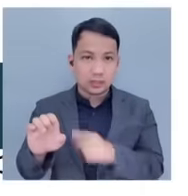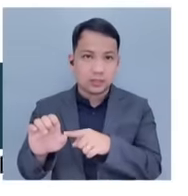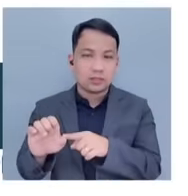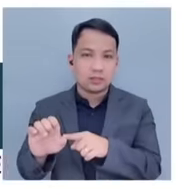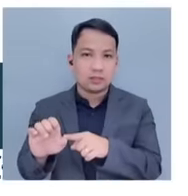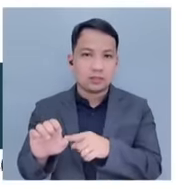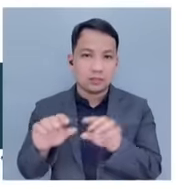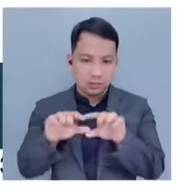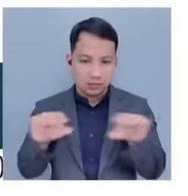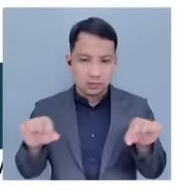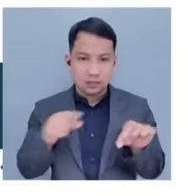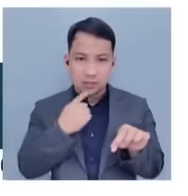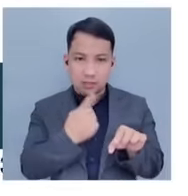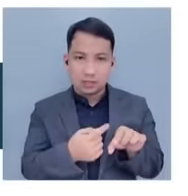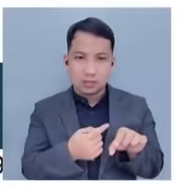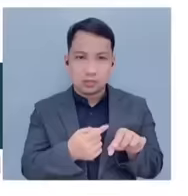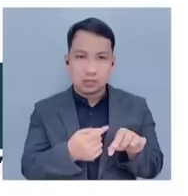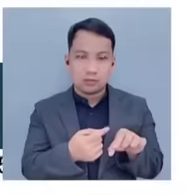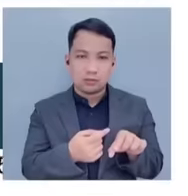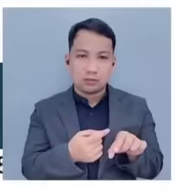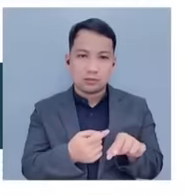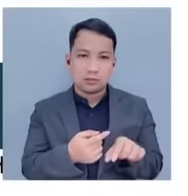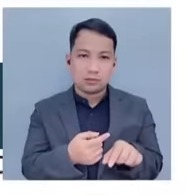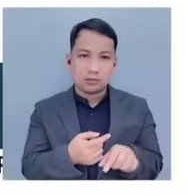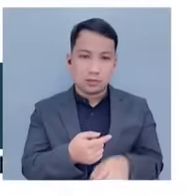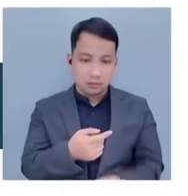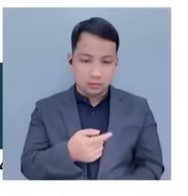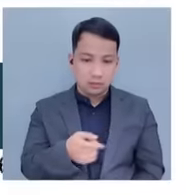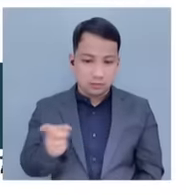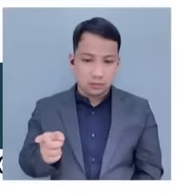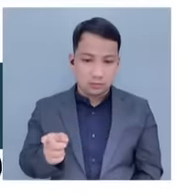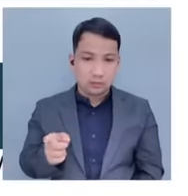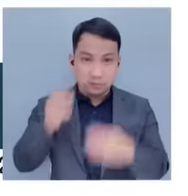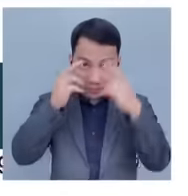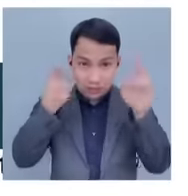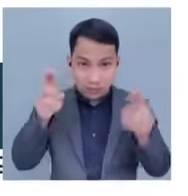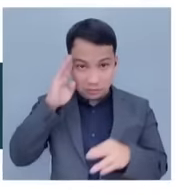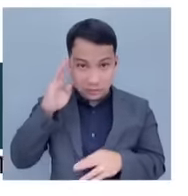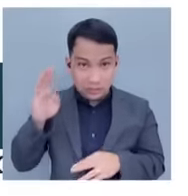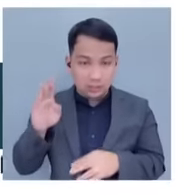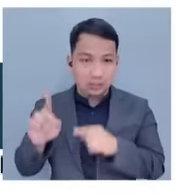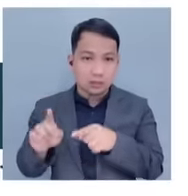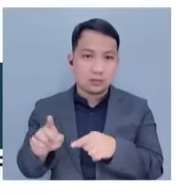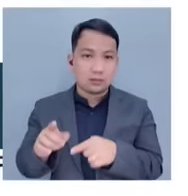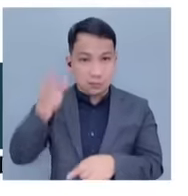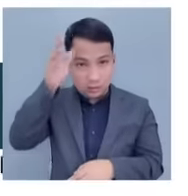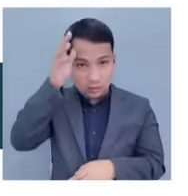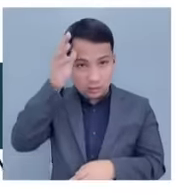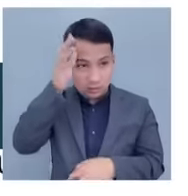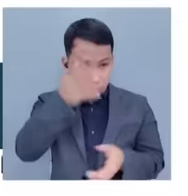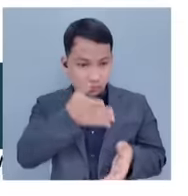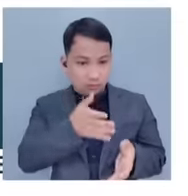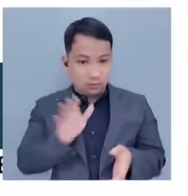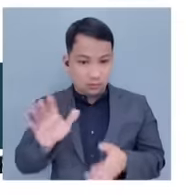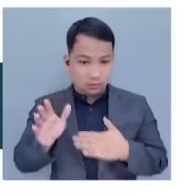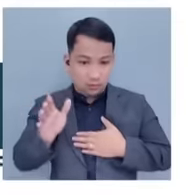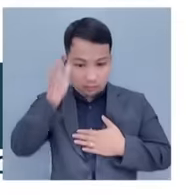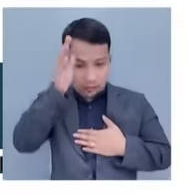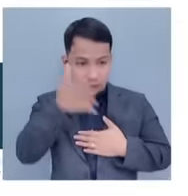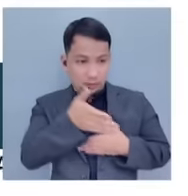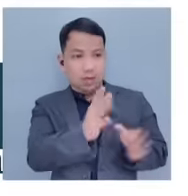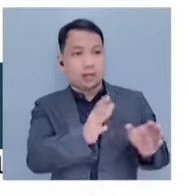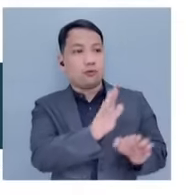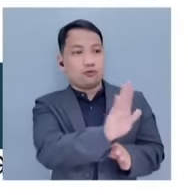when he said that his father allowed the burial of